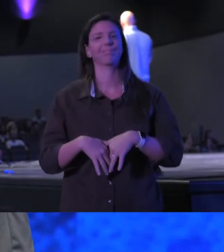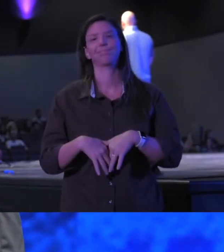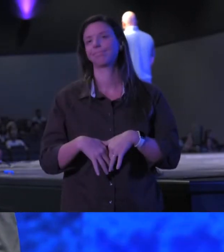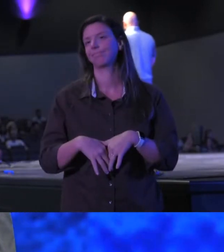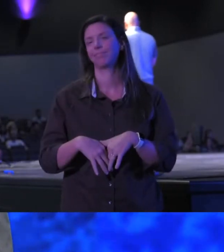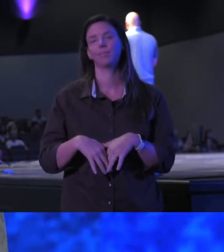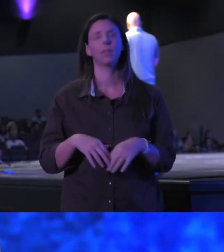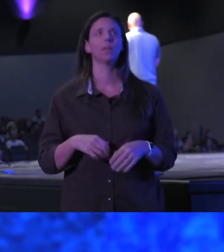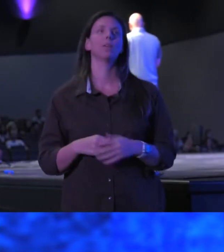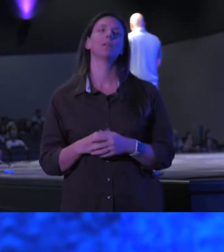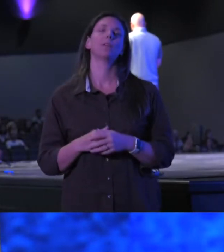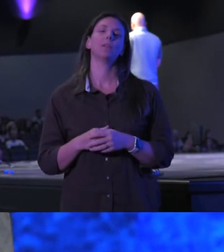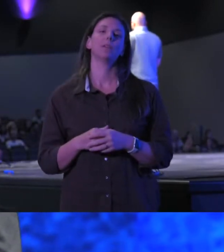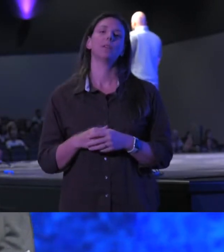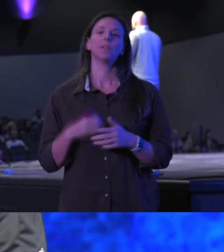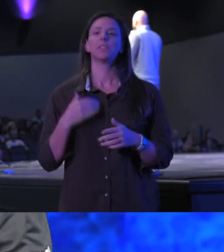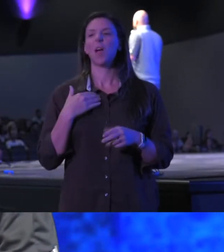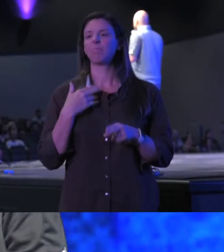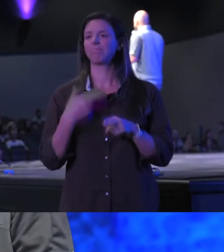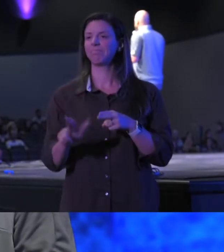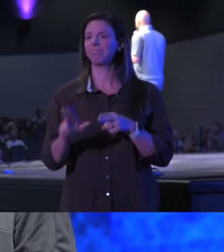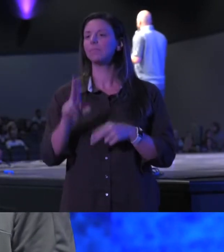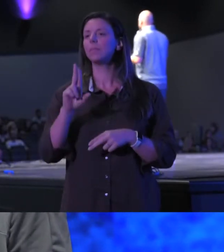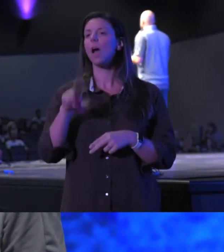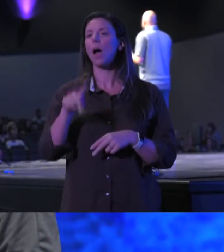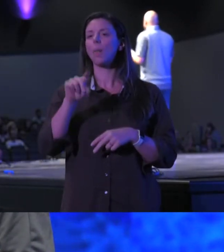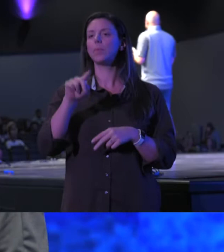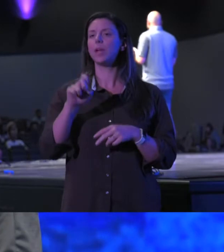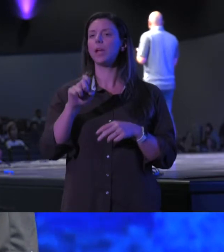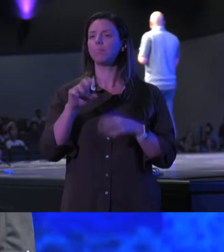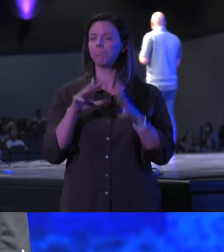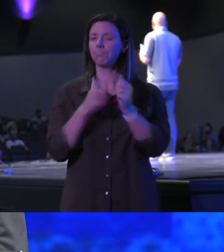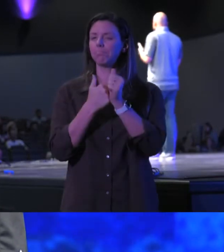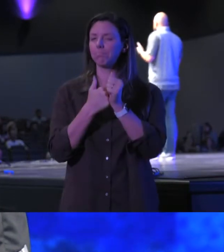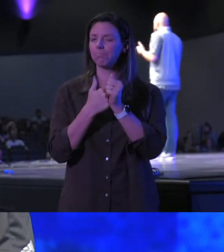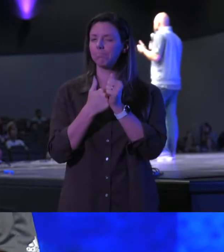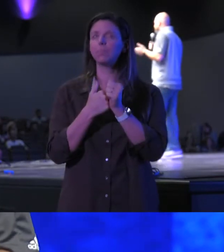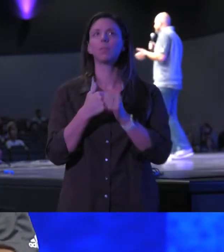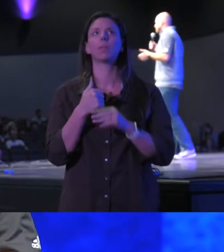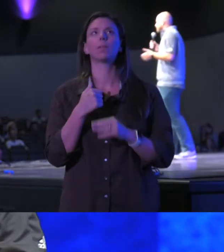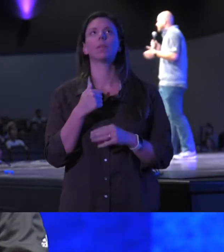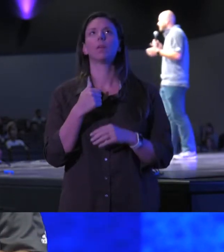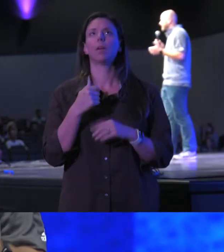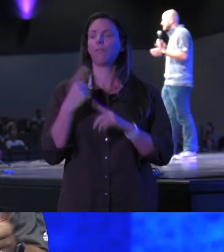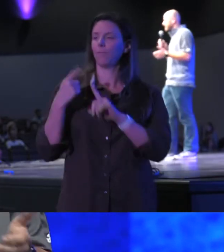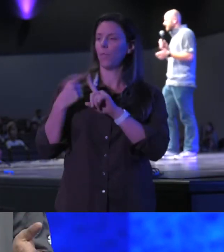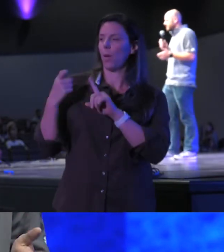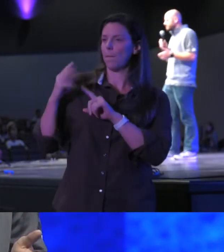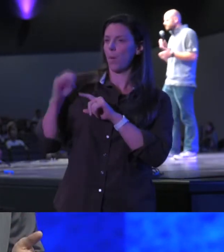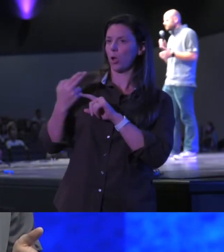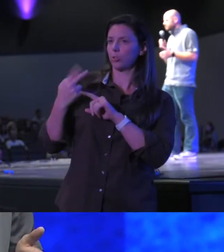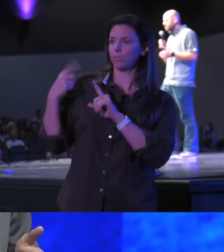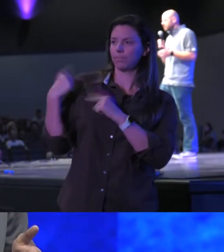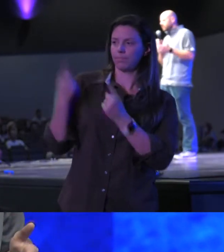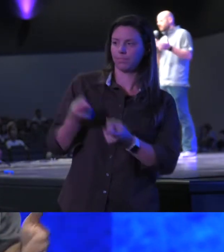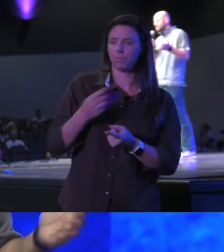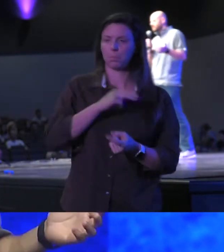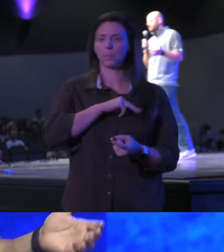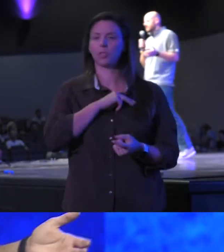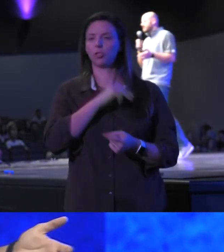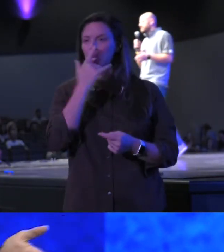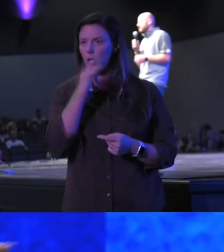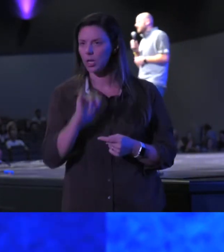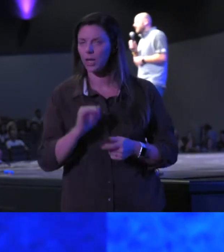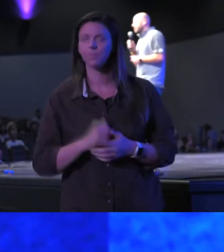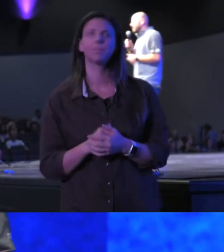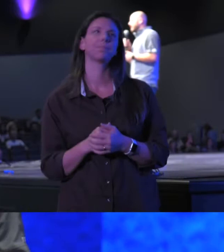just a short update about what life has been like doing missions through the time of a pandemic. Earlier this